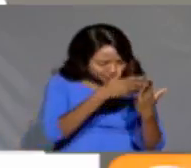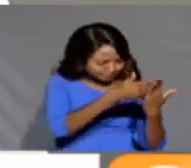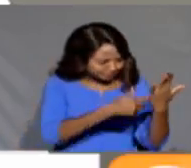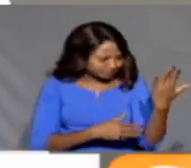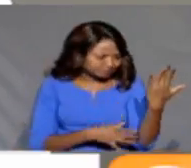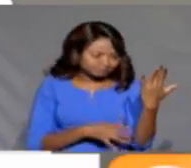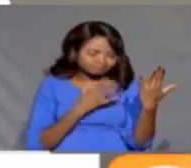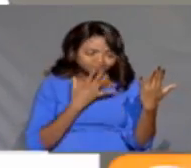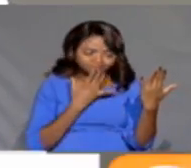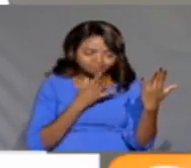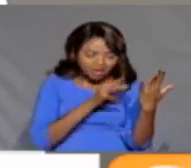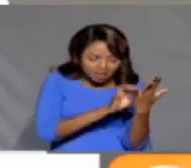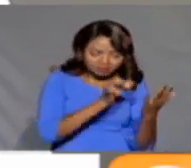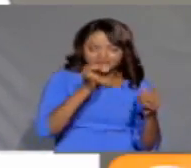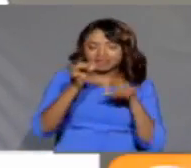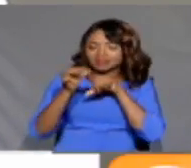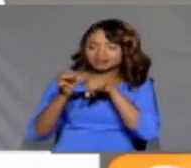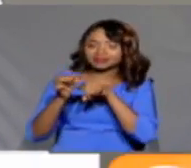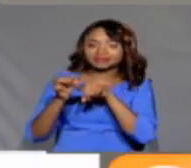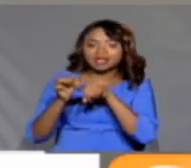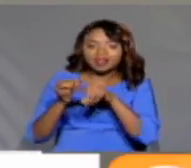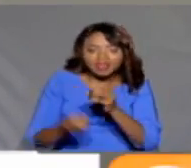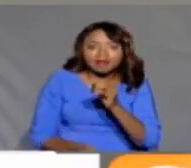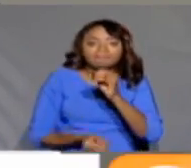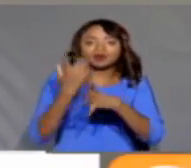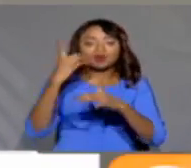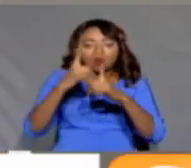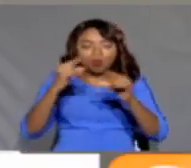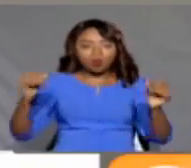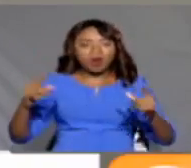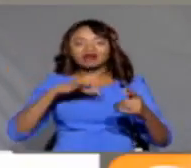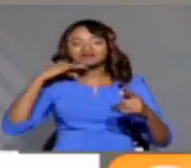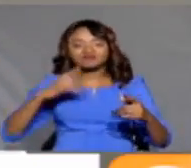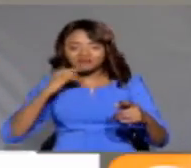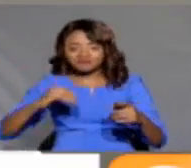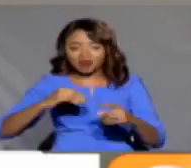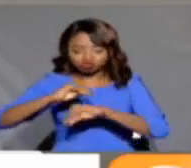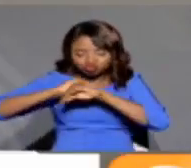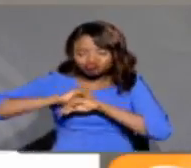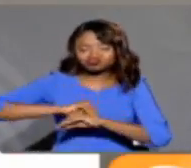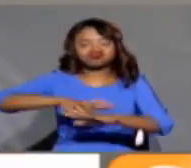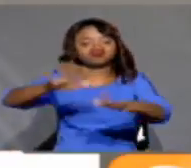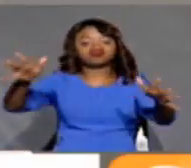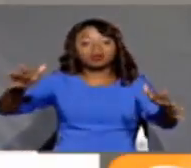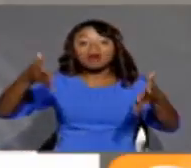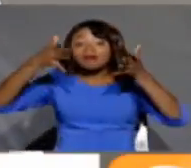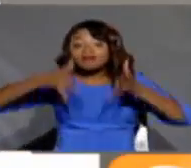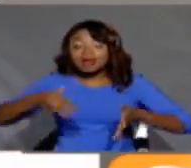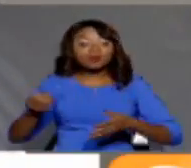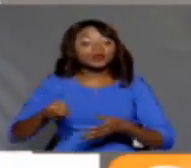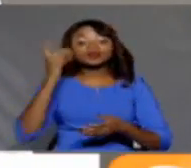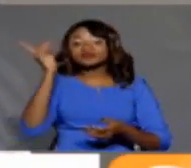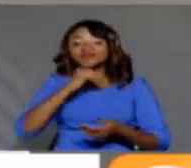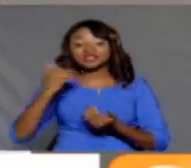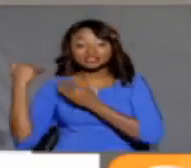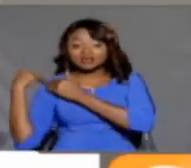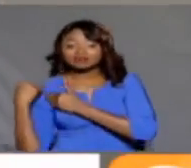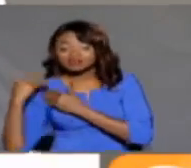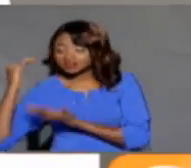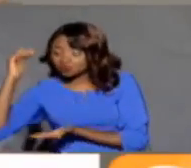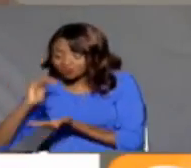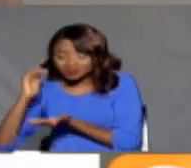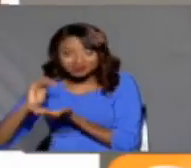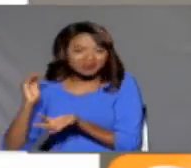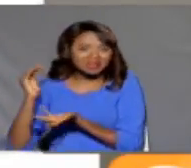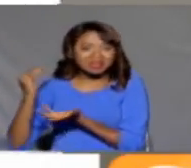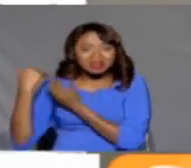rallying slogan around the whole thing. Because right now, we just know Punguza mizigo. What about it? What are the details? What is